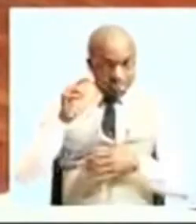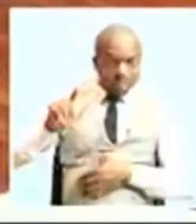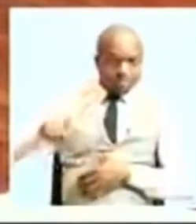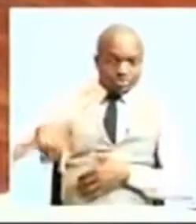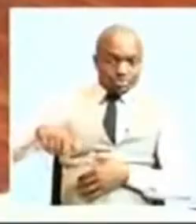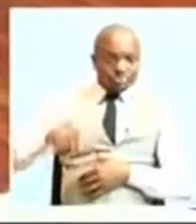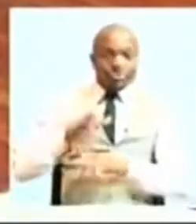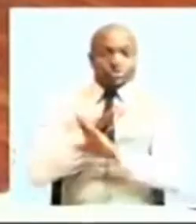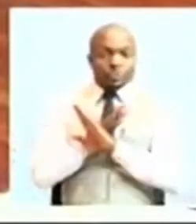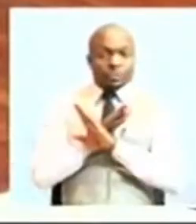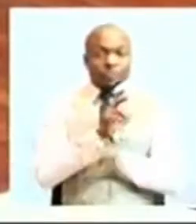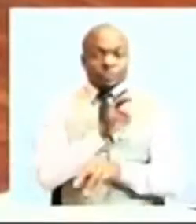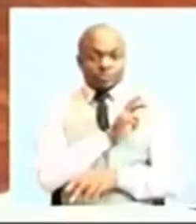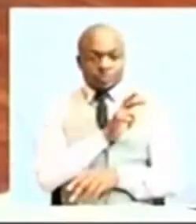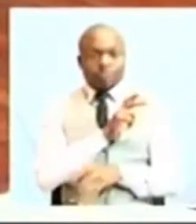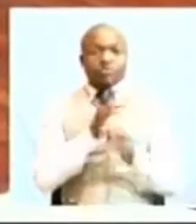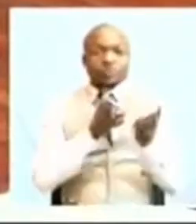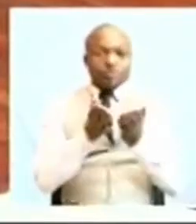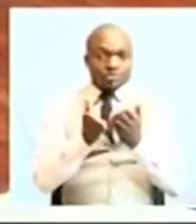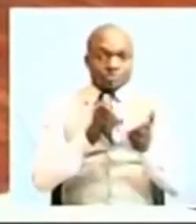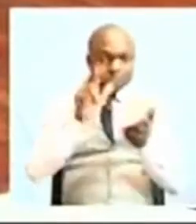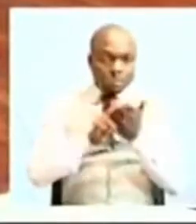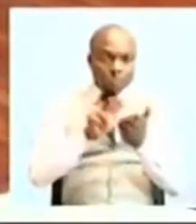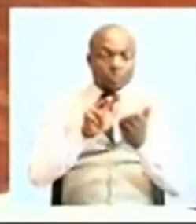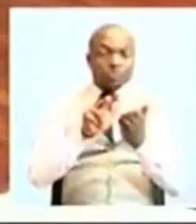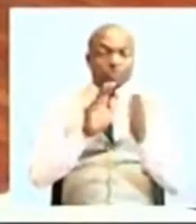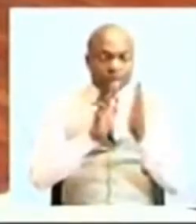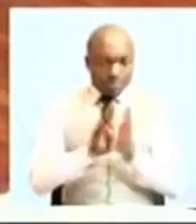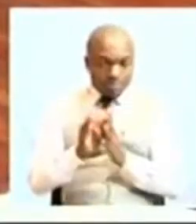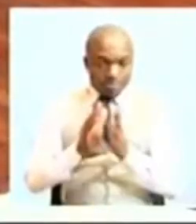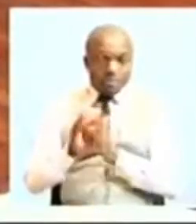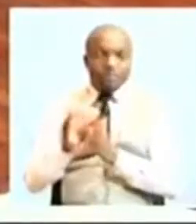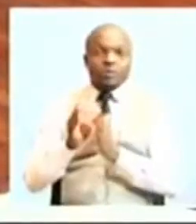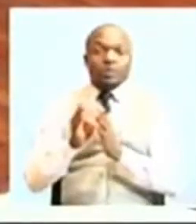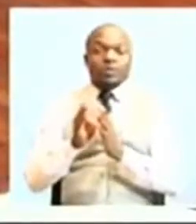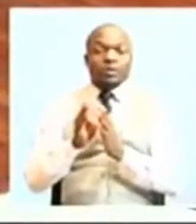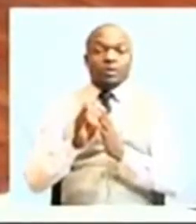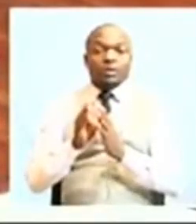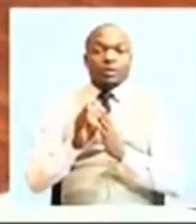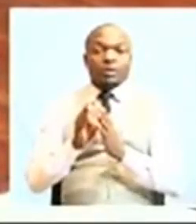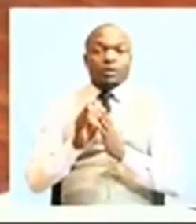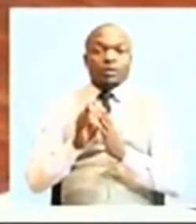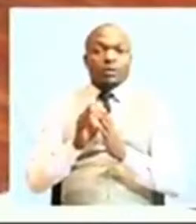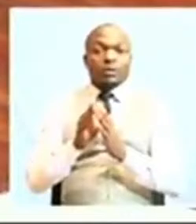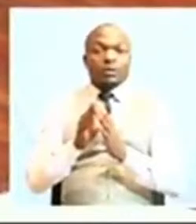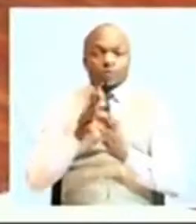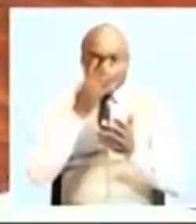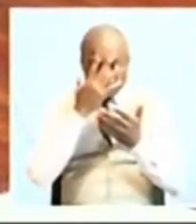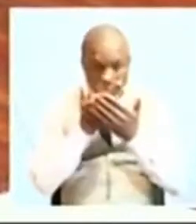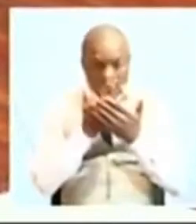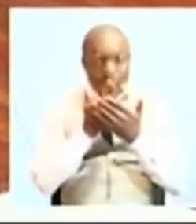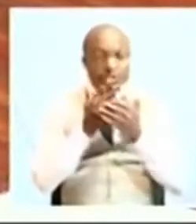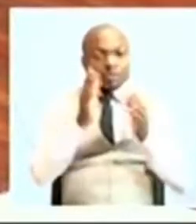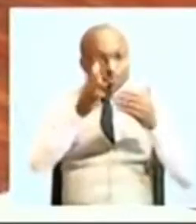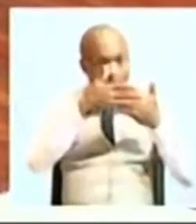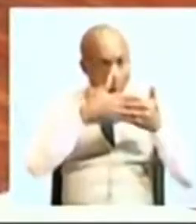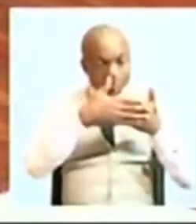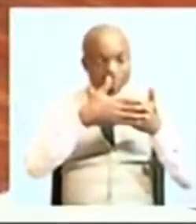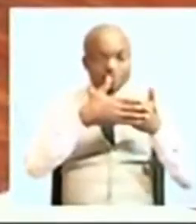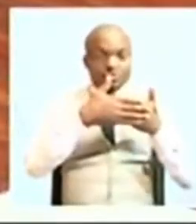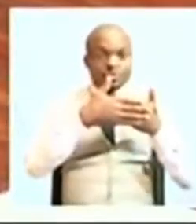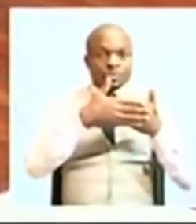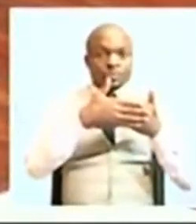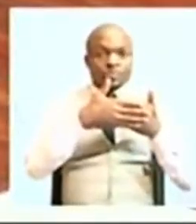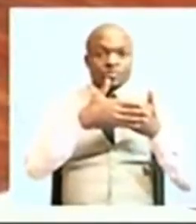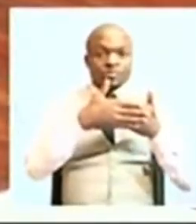by Zambia Police Service in approving the design of the cell doors as well as non-responsive bids once